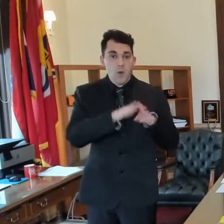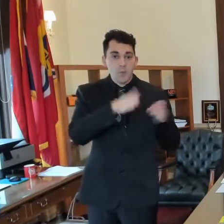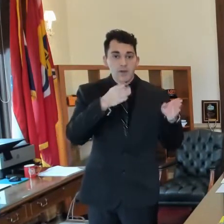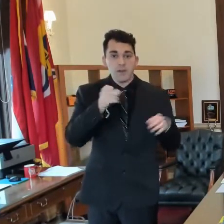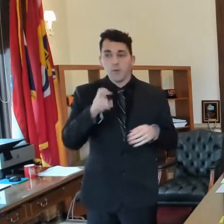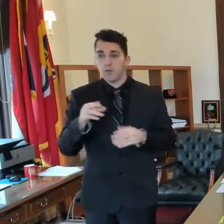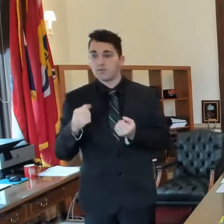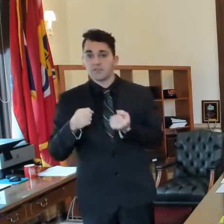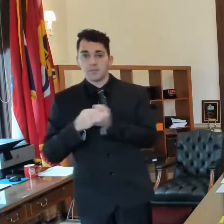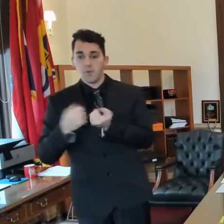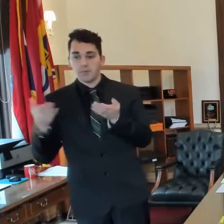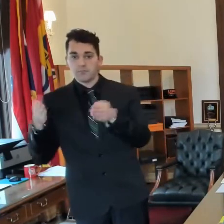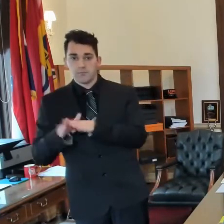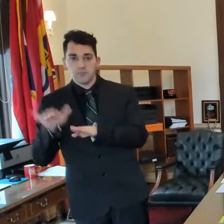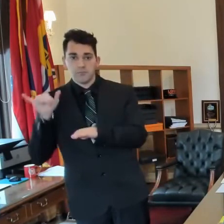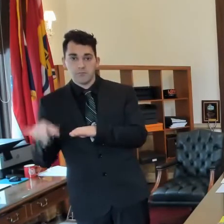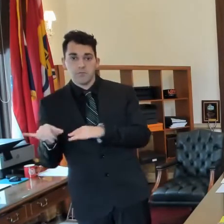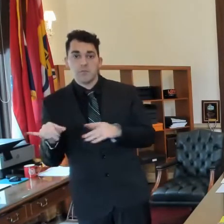I know that